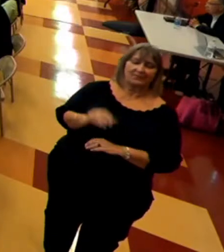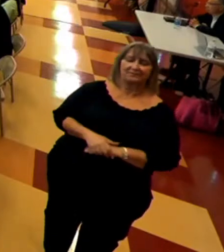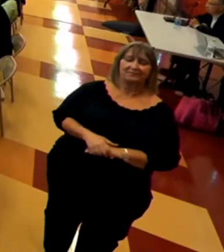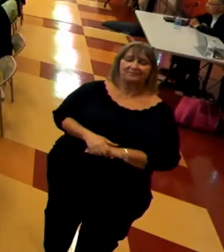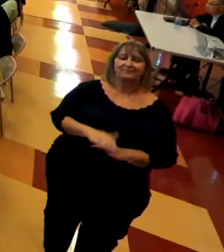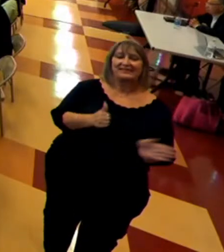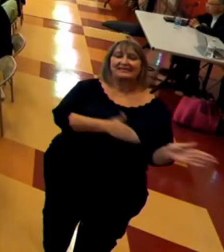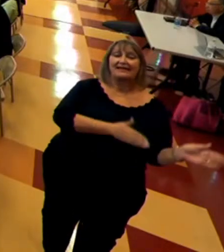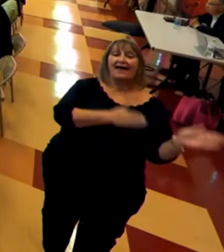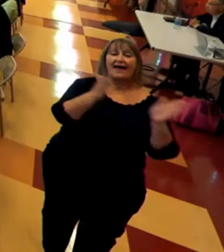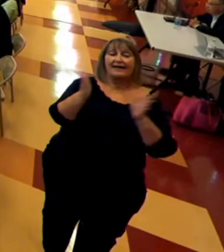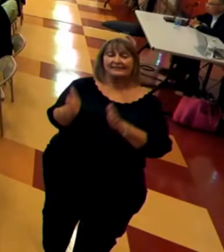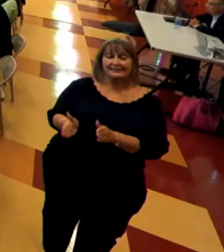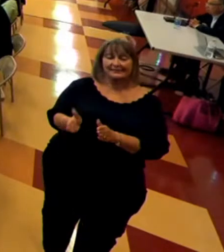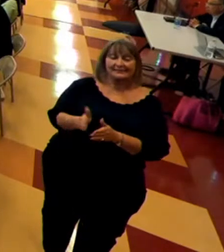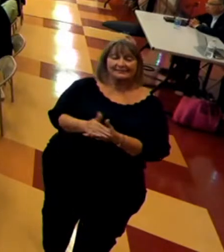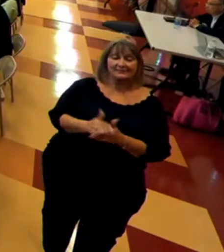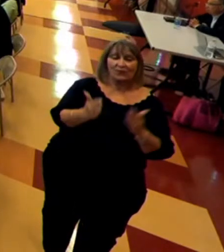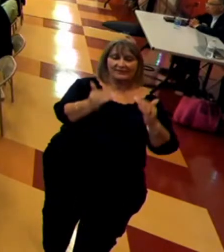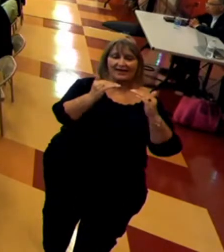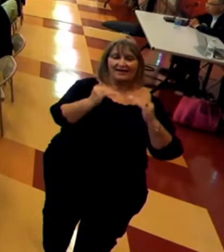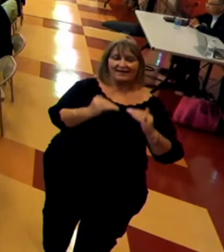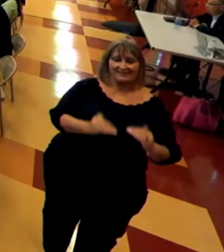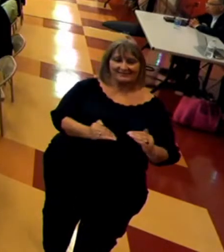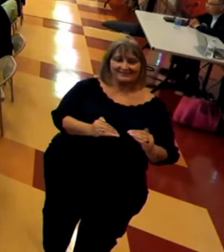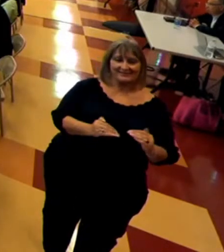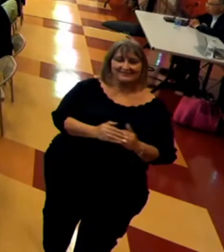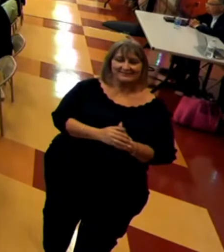Next speakers are